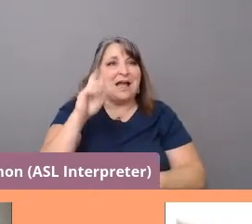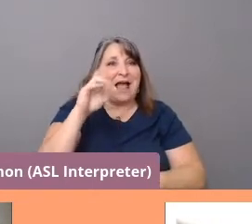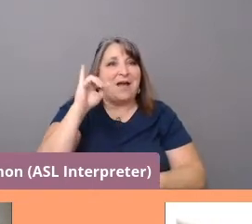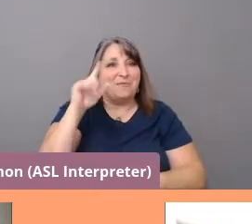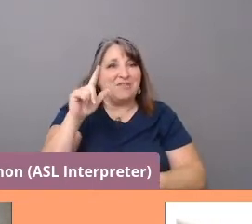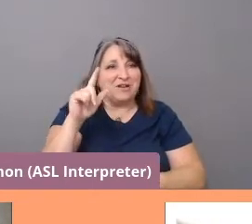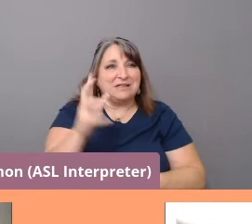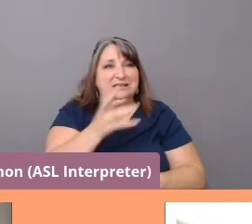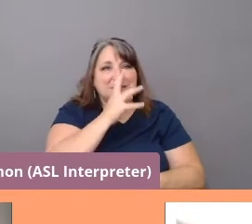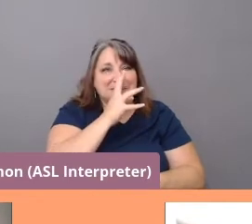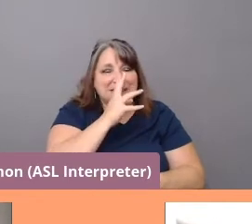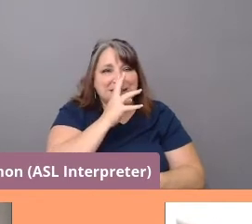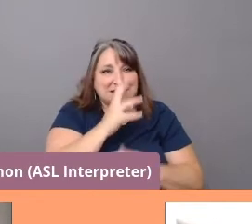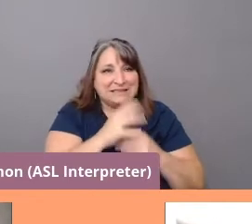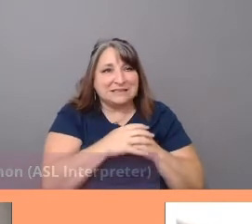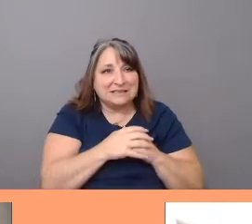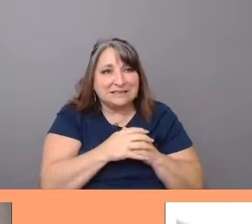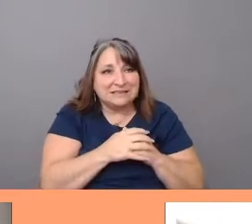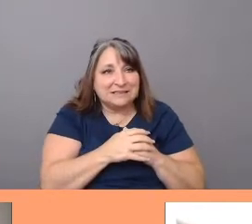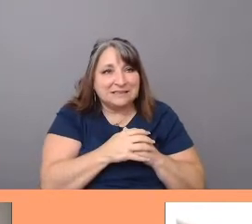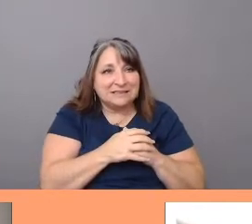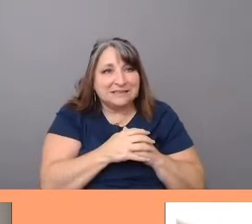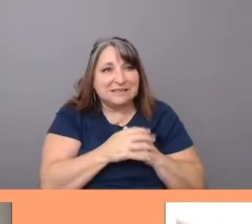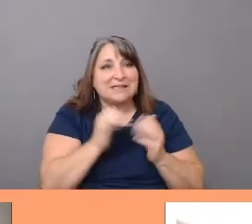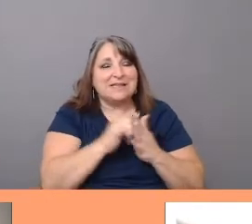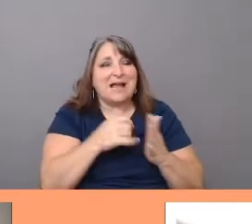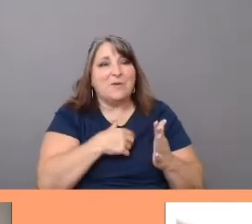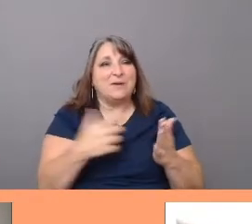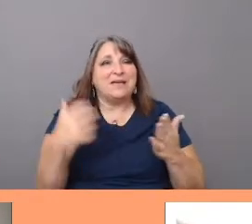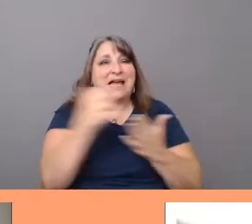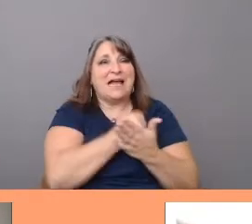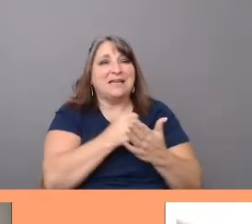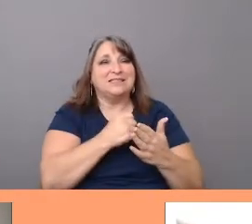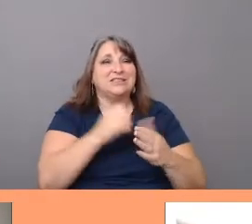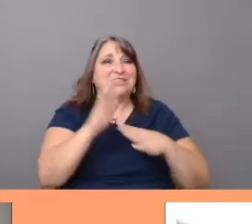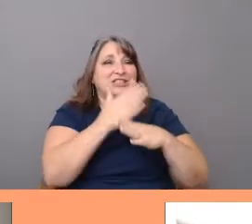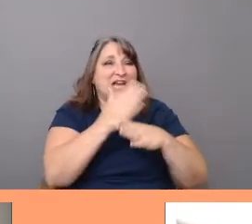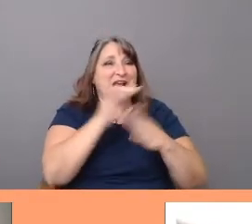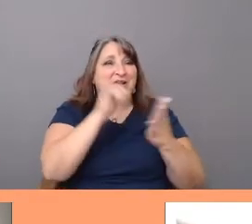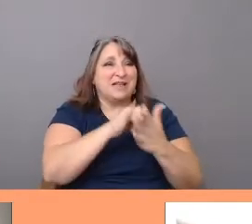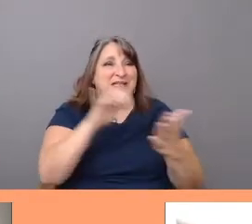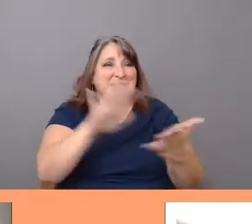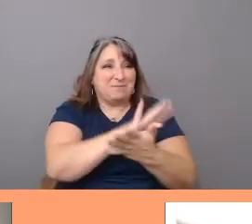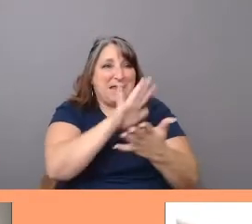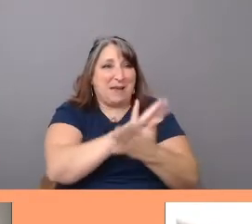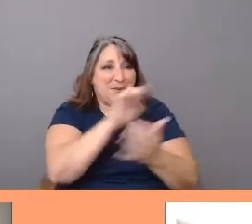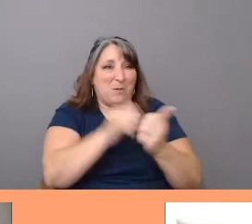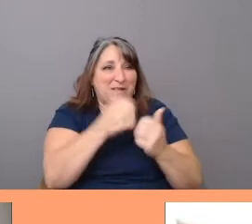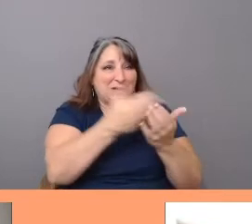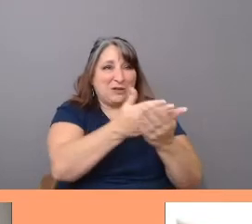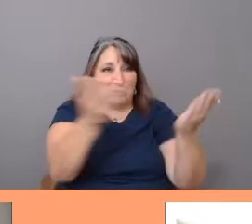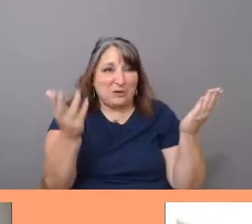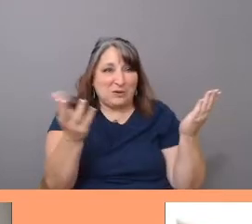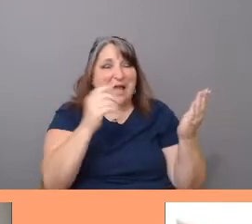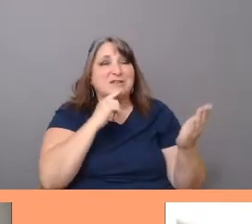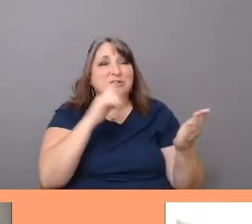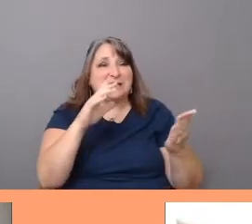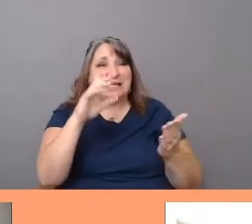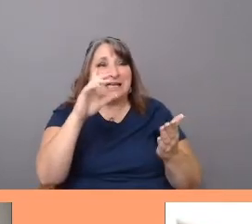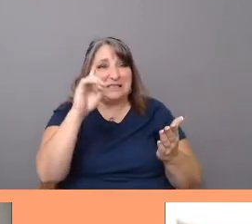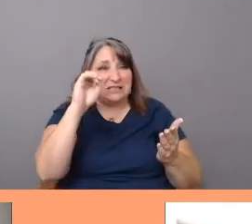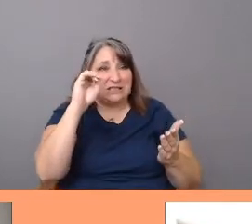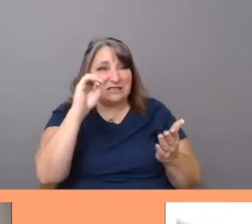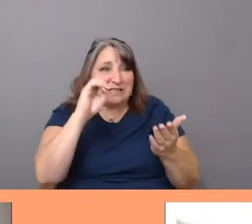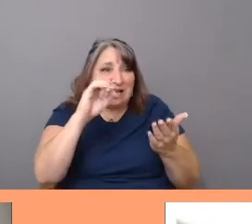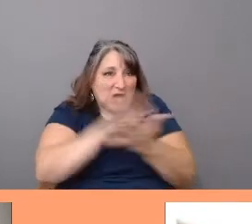that we get to share this cheat sheet with you. And it's really a document for filmmakers as a tool to